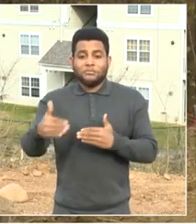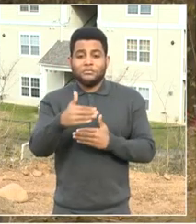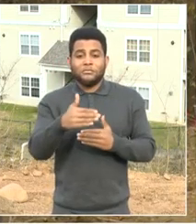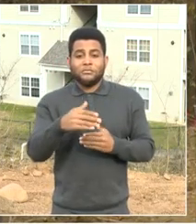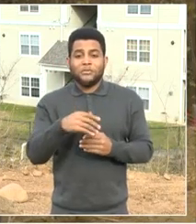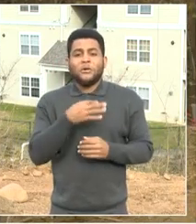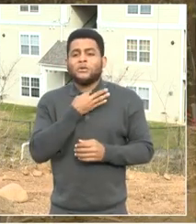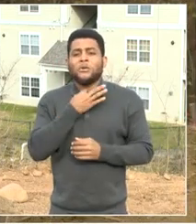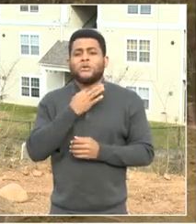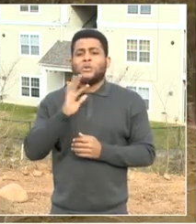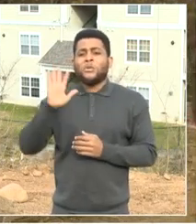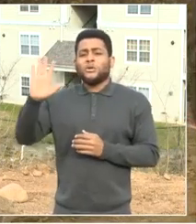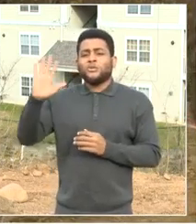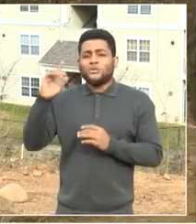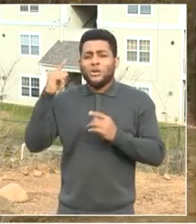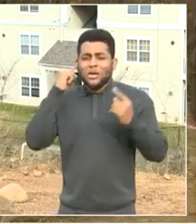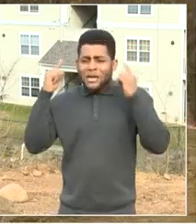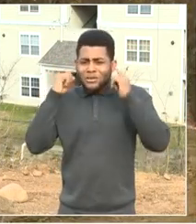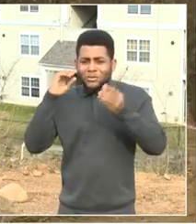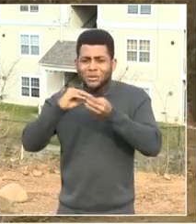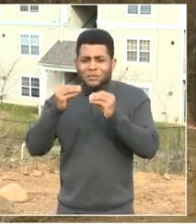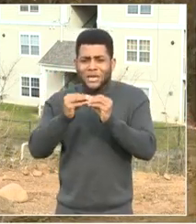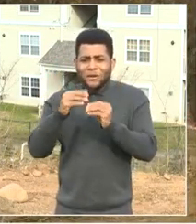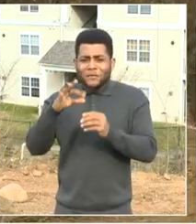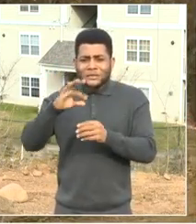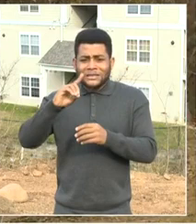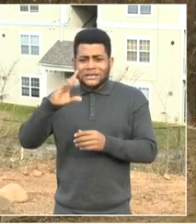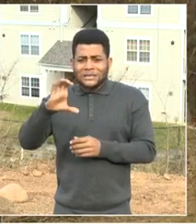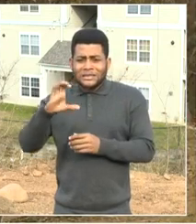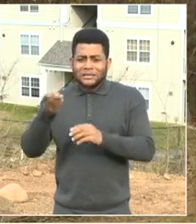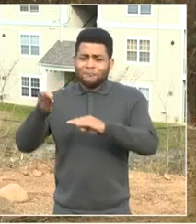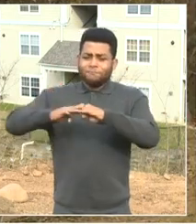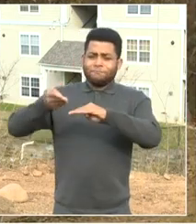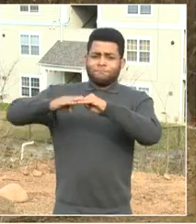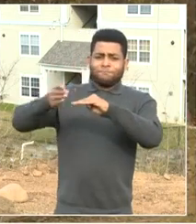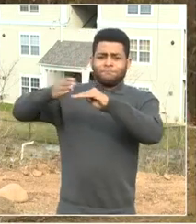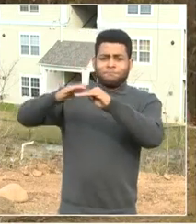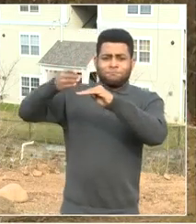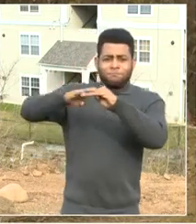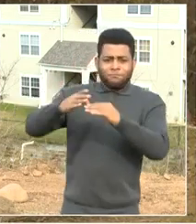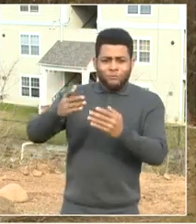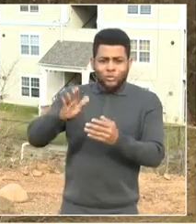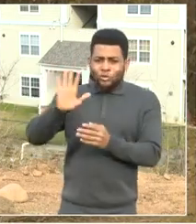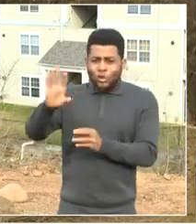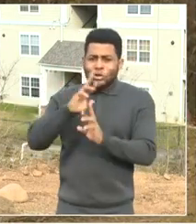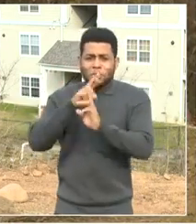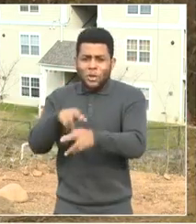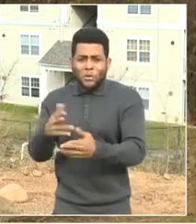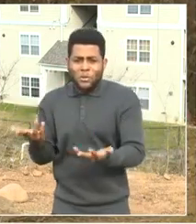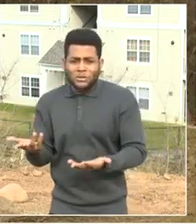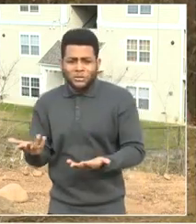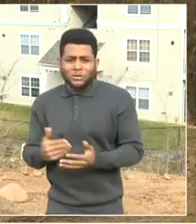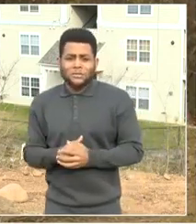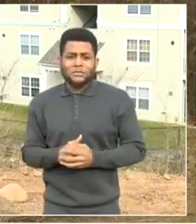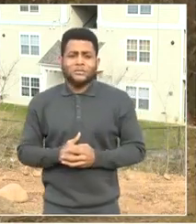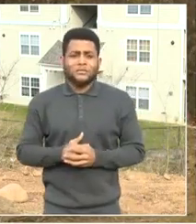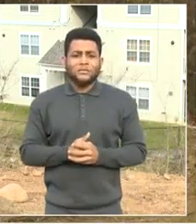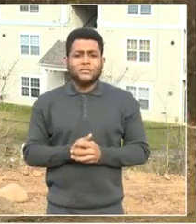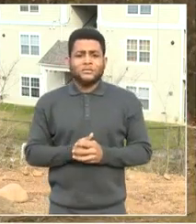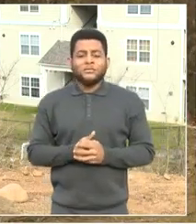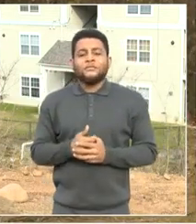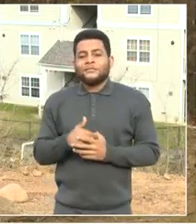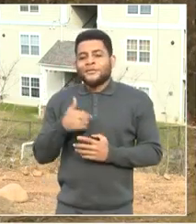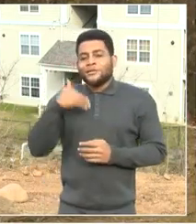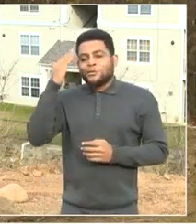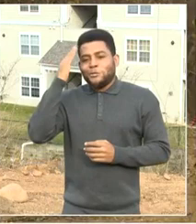hear from other elected leaders urging you to reinstate the mask mandate? Well, the council certainly has an ability to act on